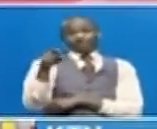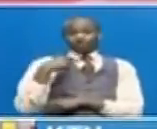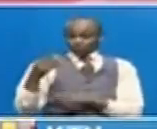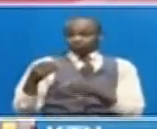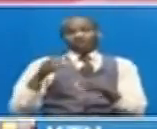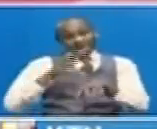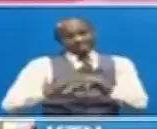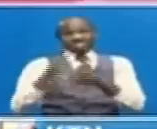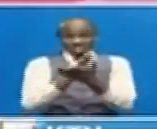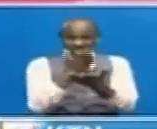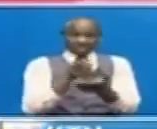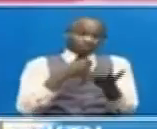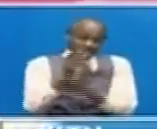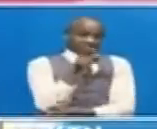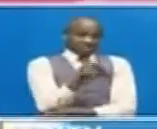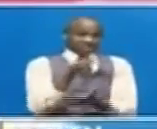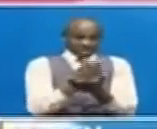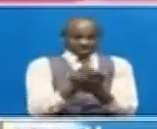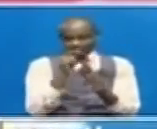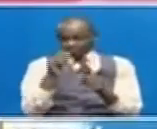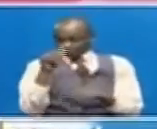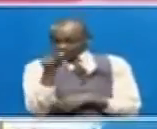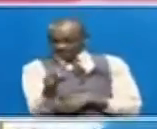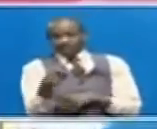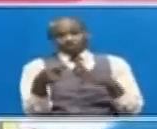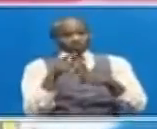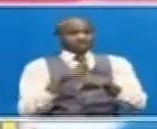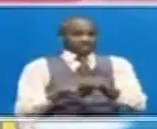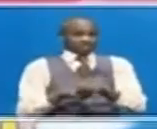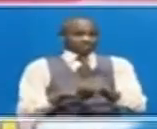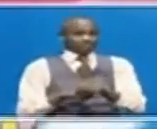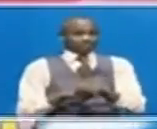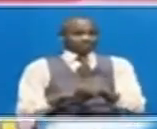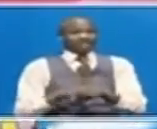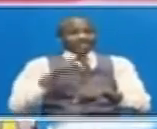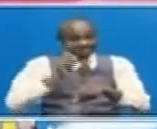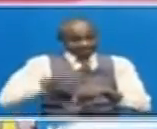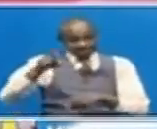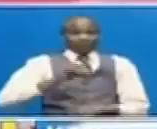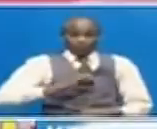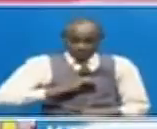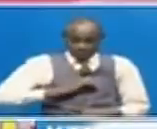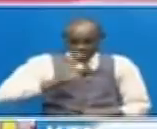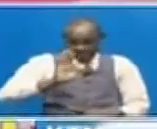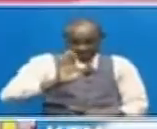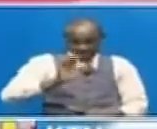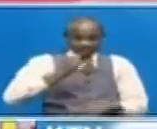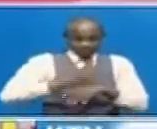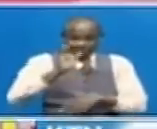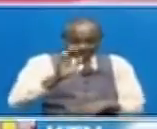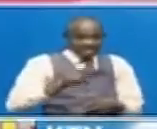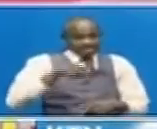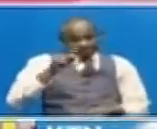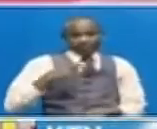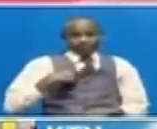purchase shares that will be tabulated fairly shortly, and once they own their own institution, they will